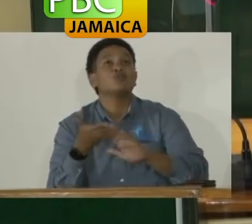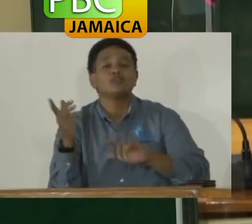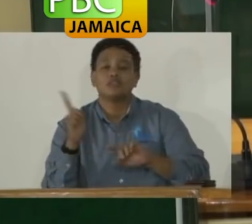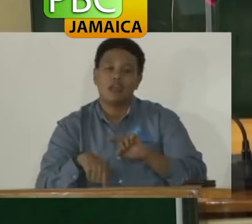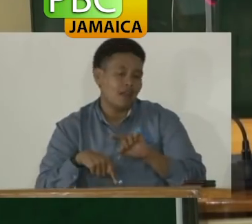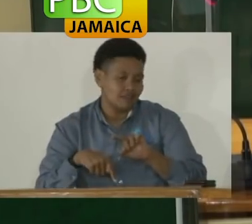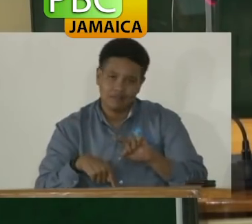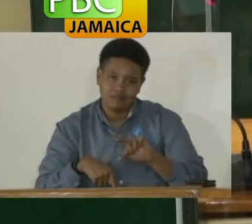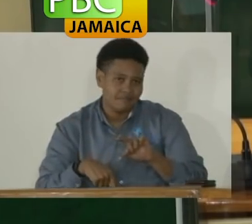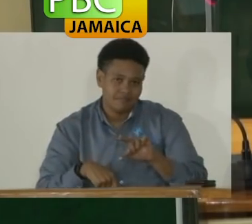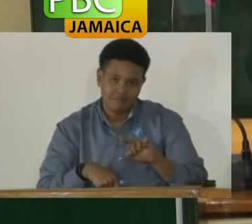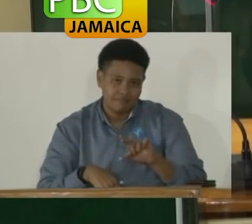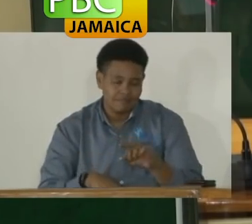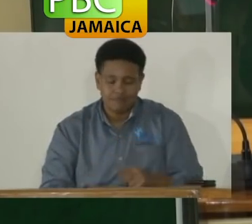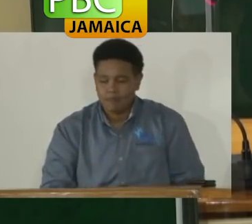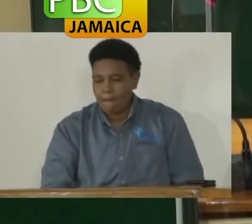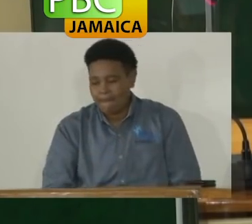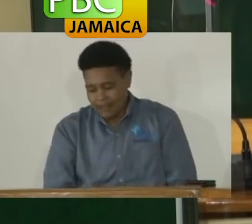continue much longer.